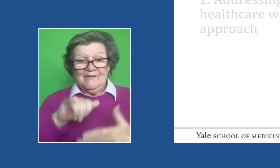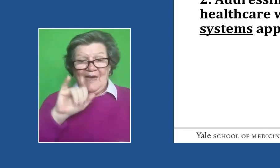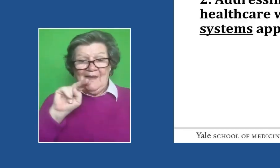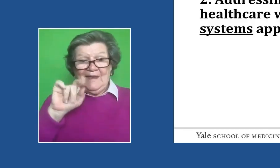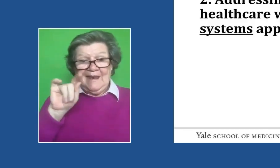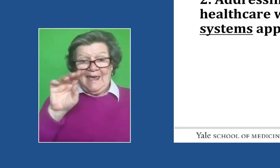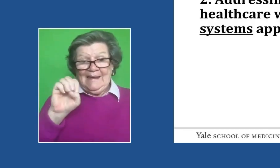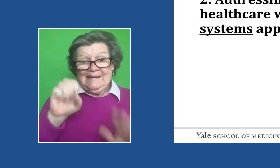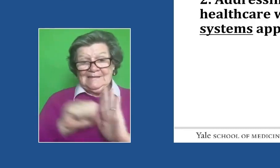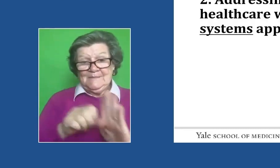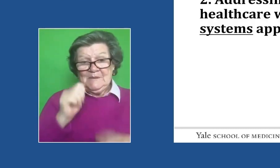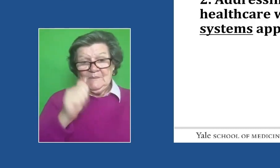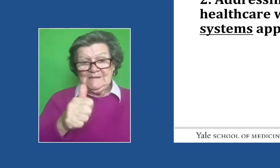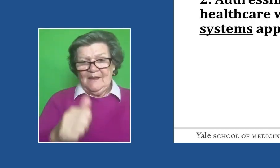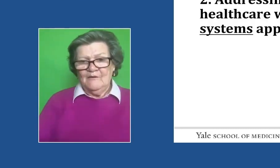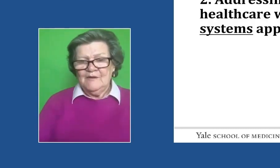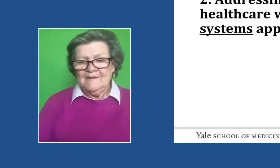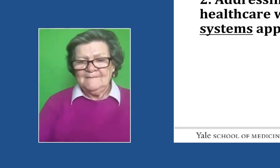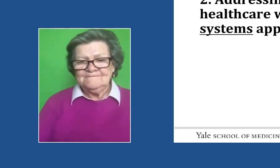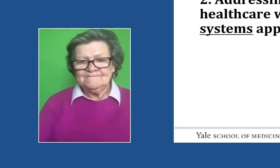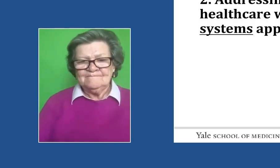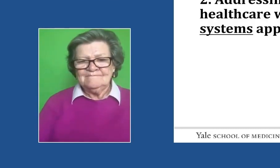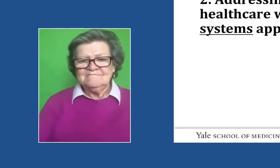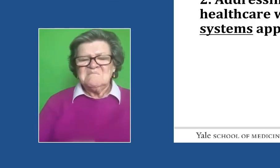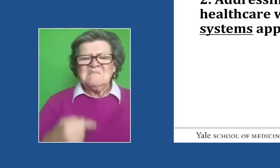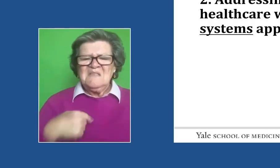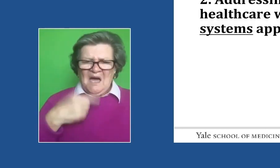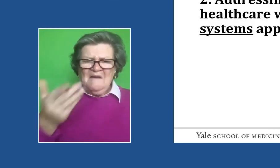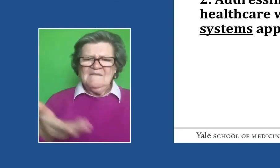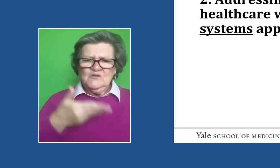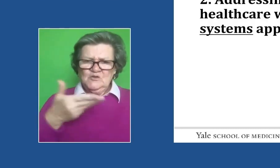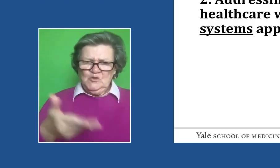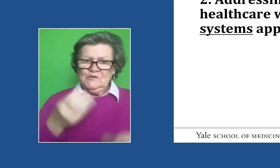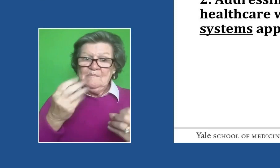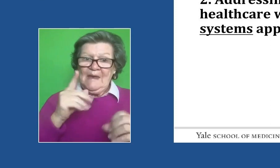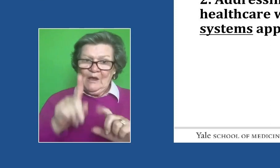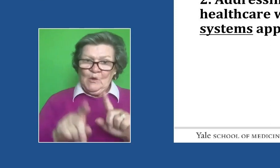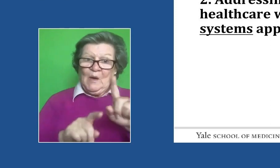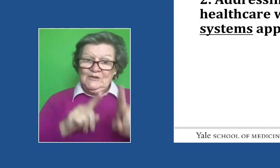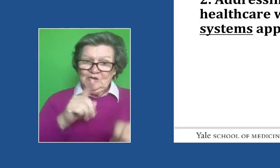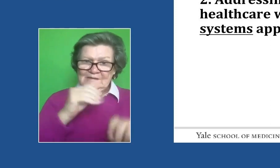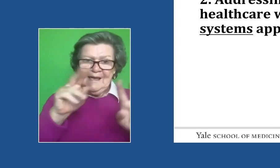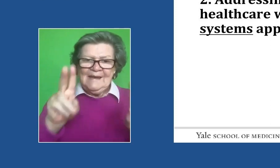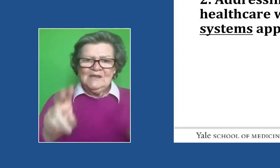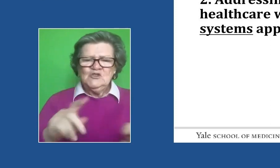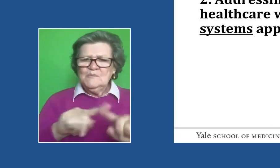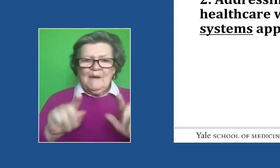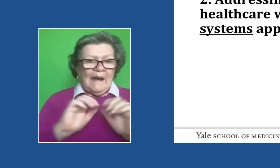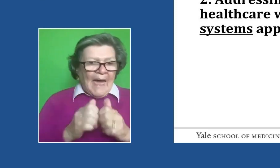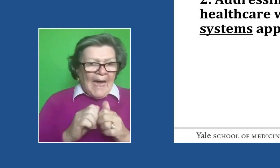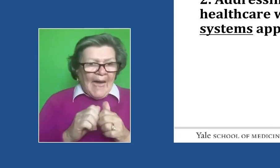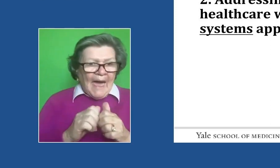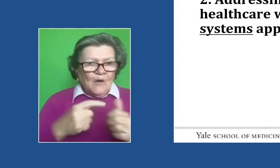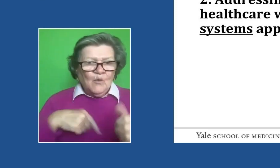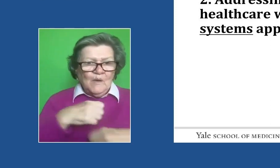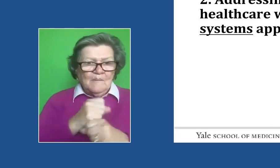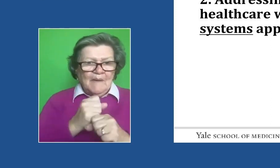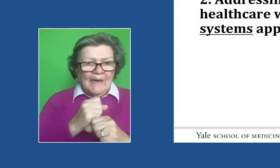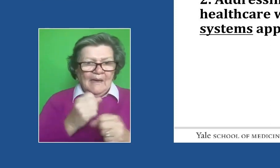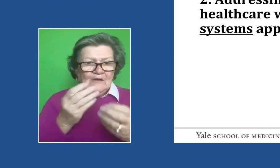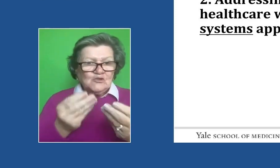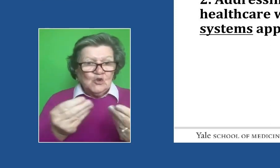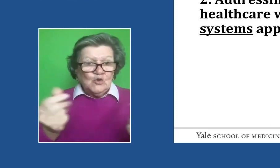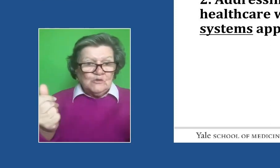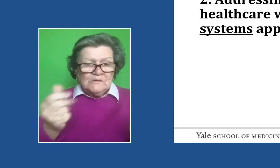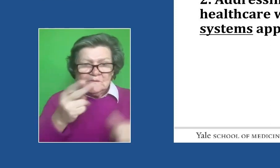itself. So I've introduced a lot of questions and issues, but how do we go about creating solutions? And what I